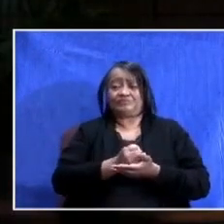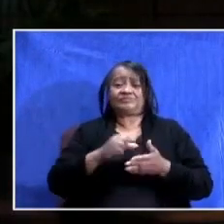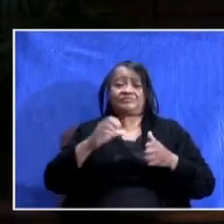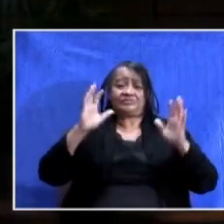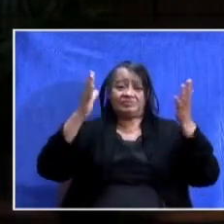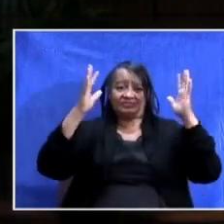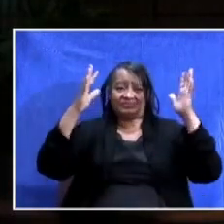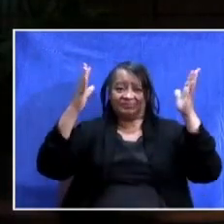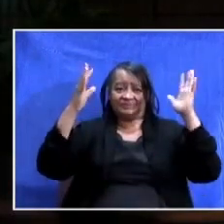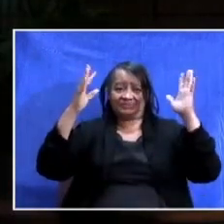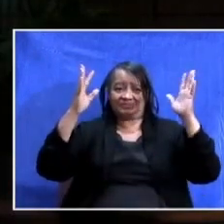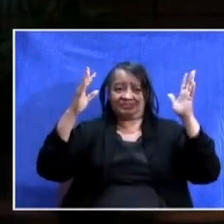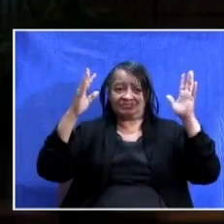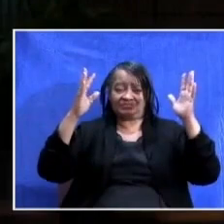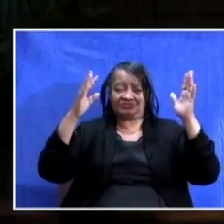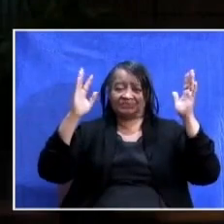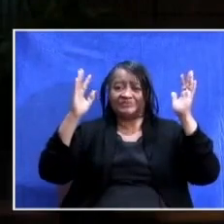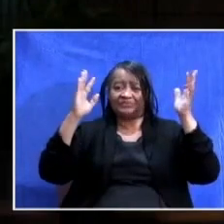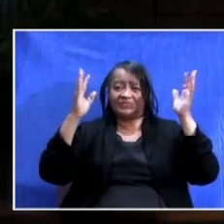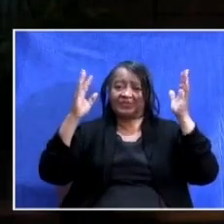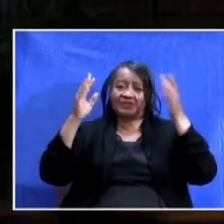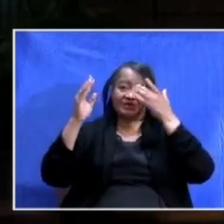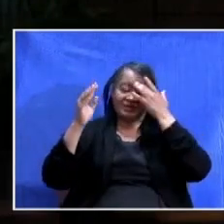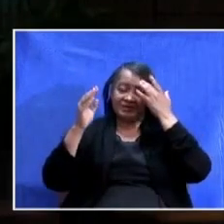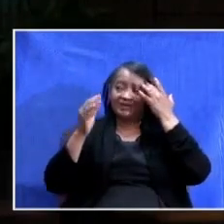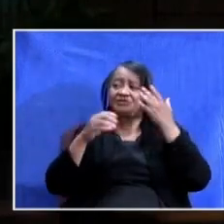Amen. Make sure you do that.